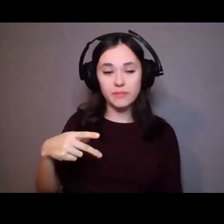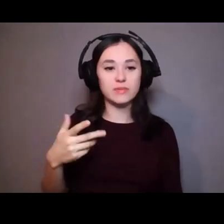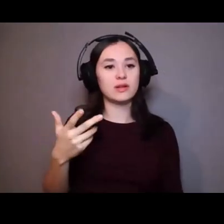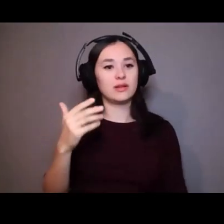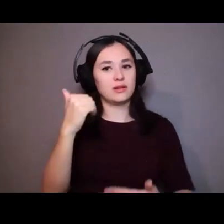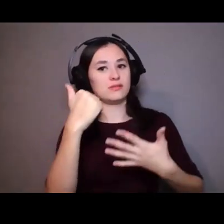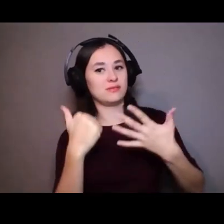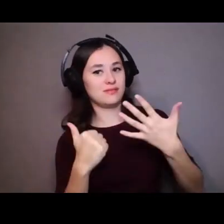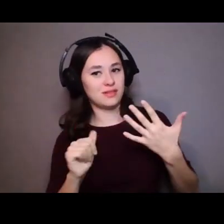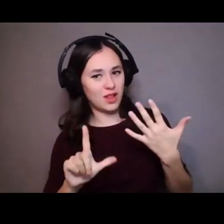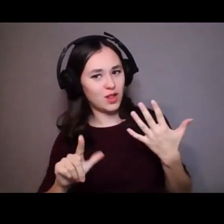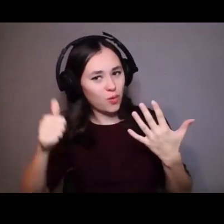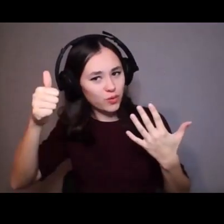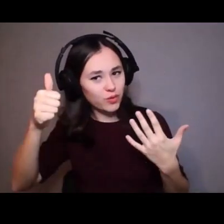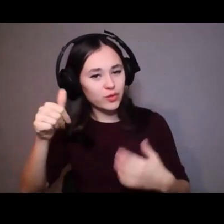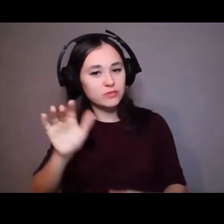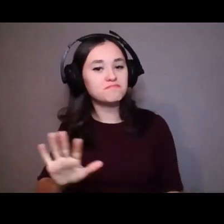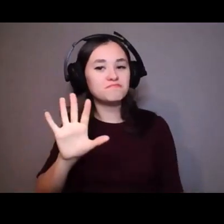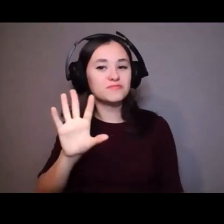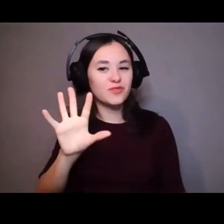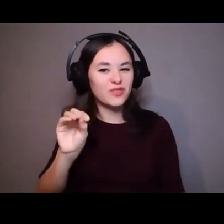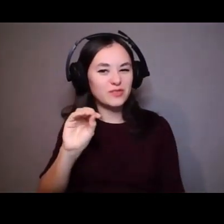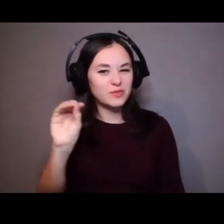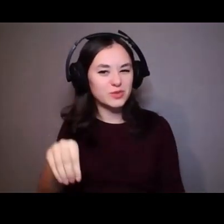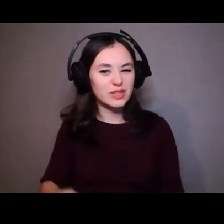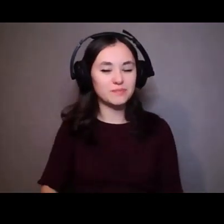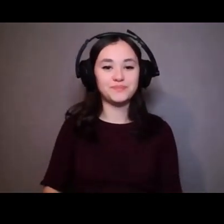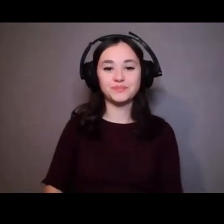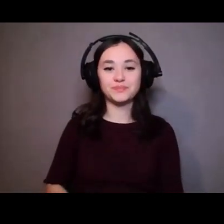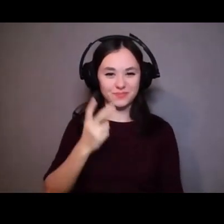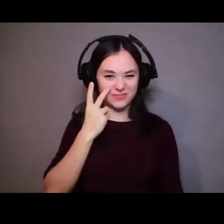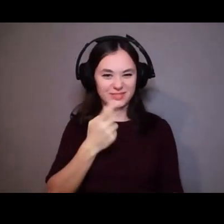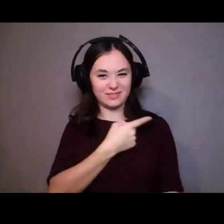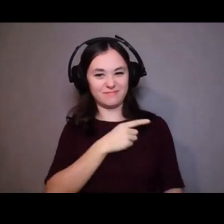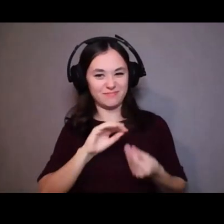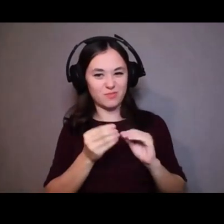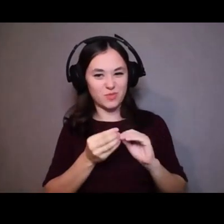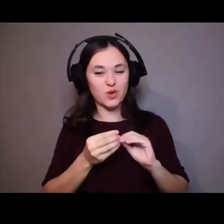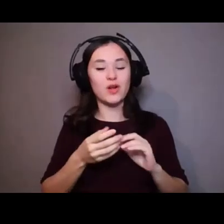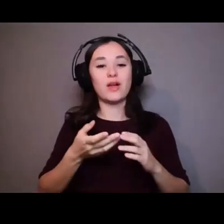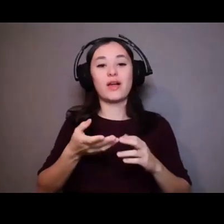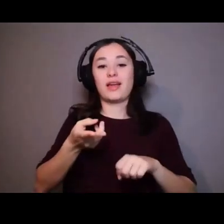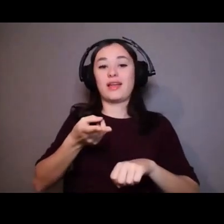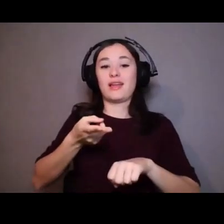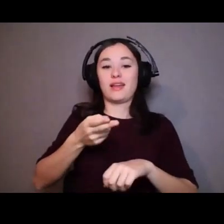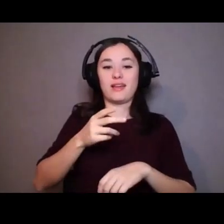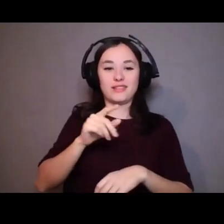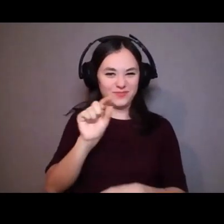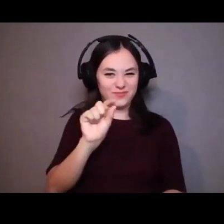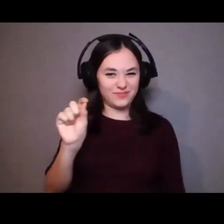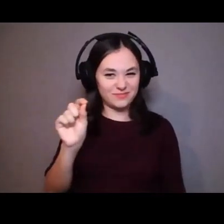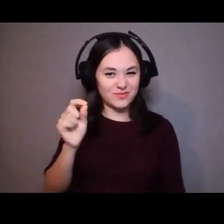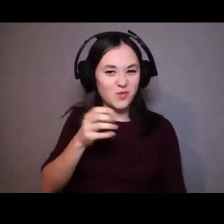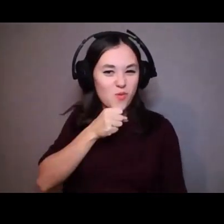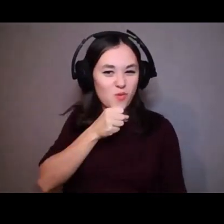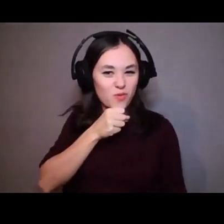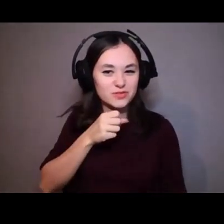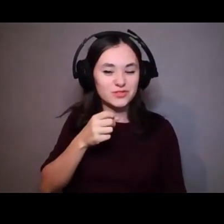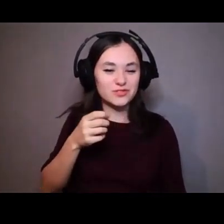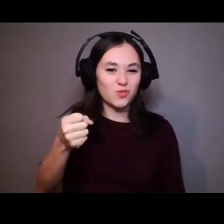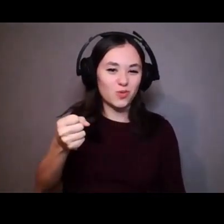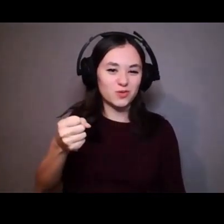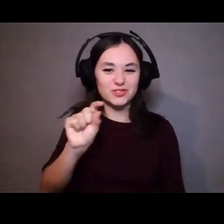only 50%, while the national average, as you'll see, like in an orange line over there over fiscal